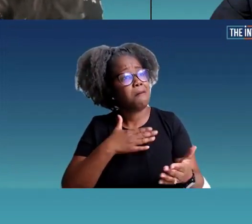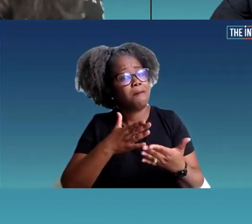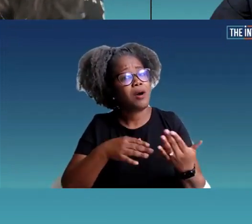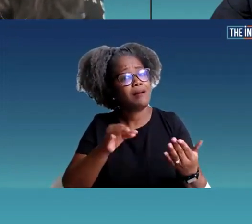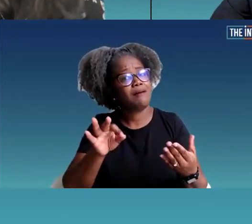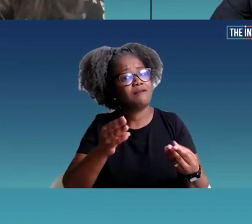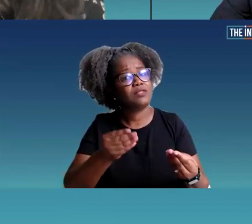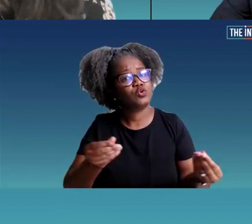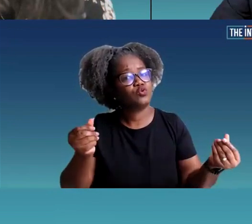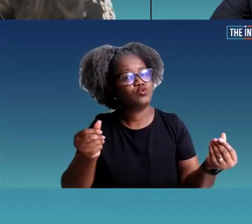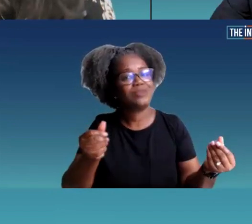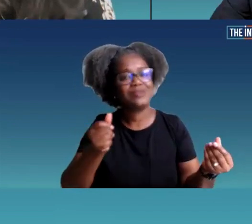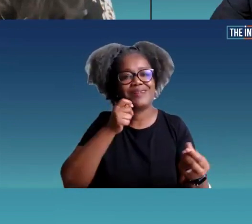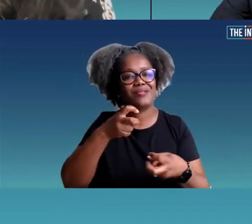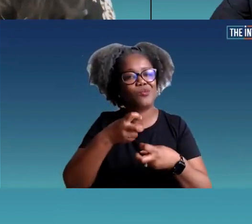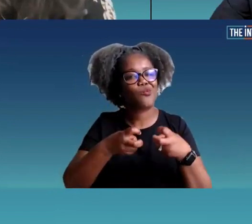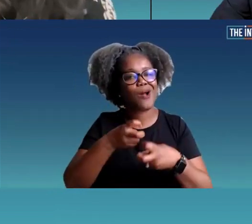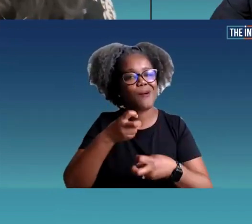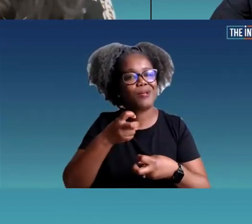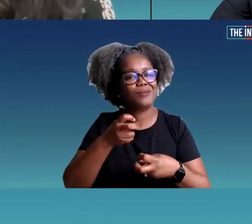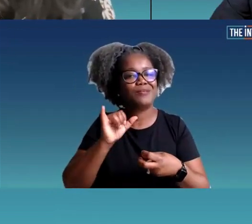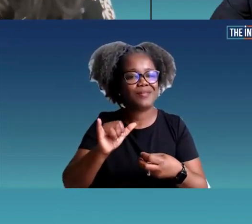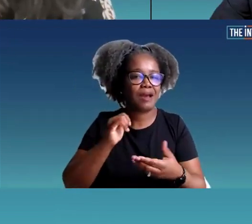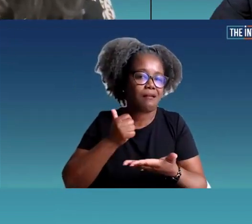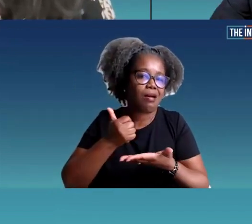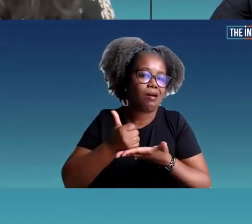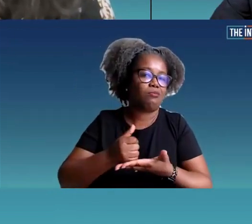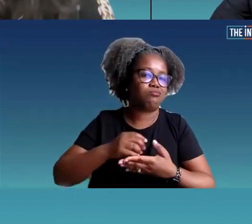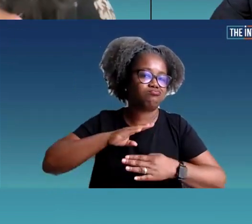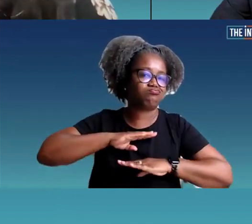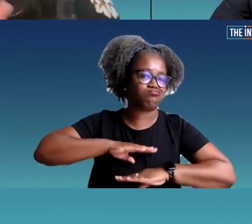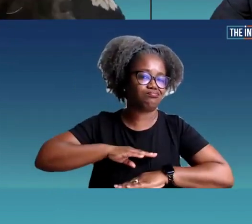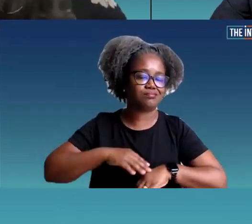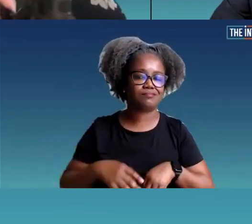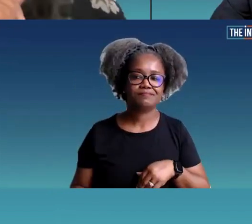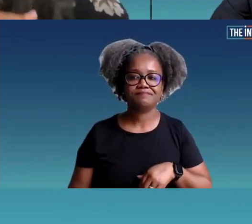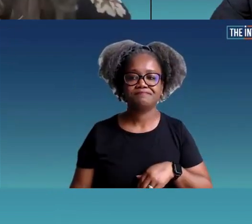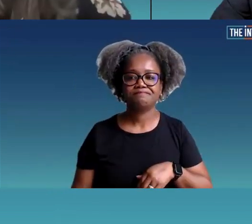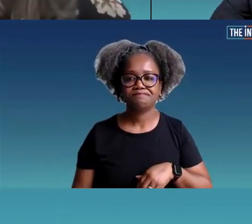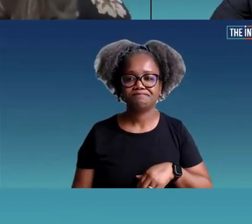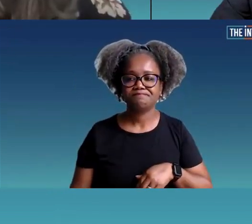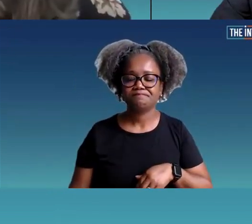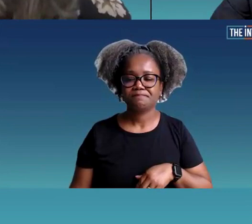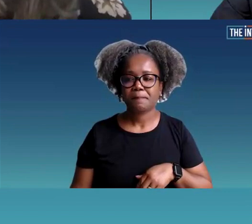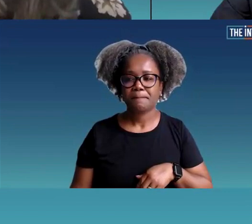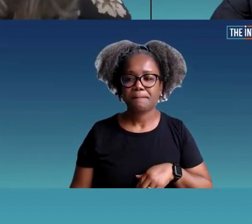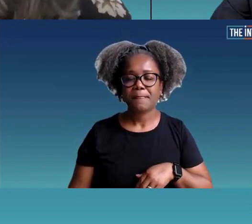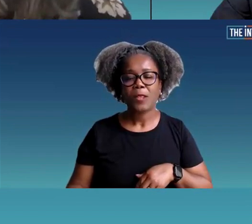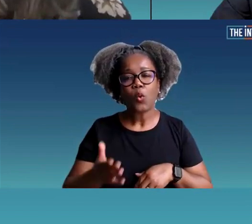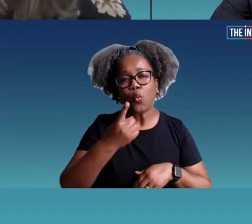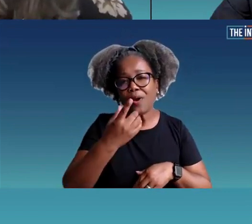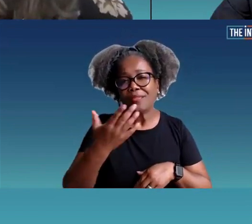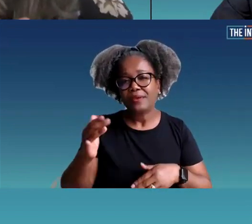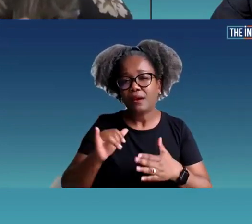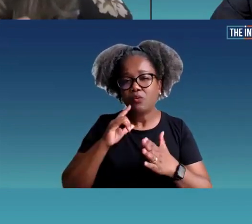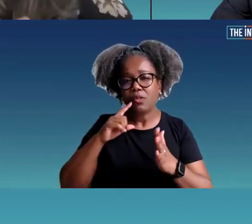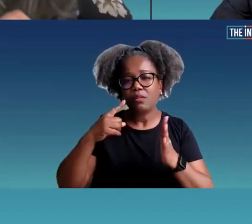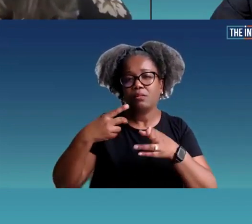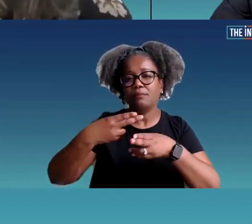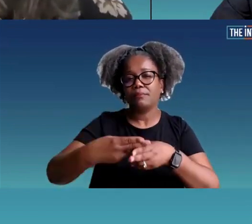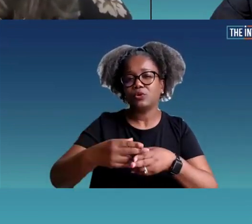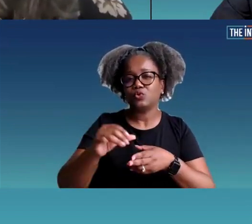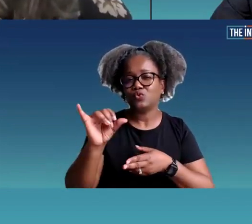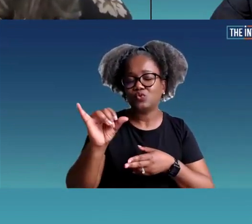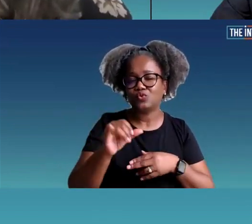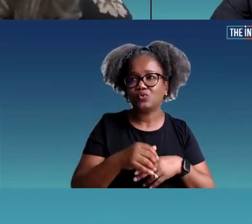solution rather than the problem. One thing that I will point to, and I know we'll get into it a little bit more, is at the